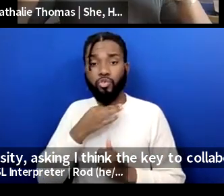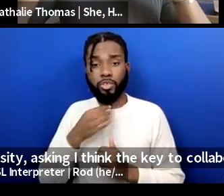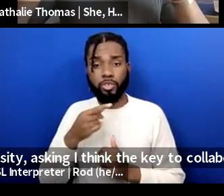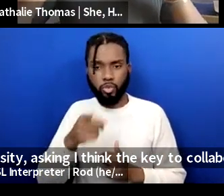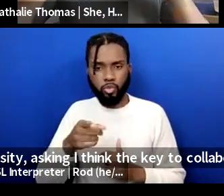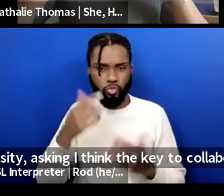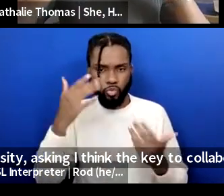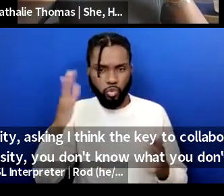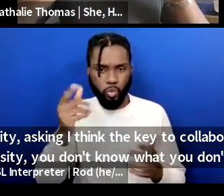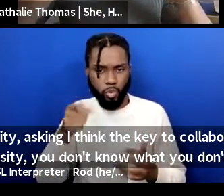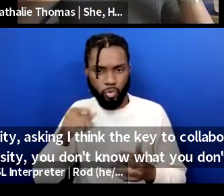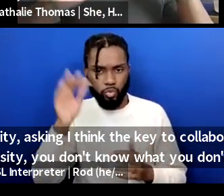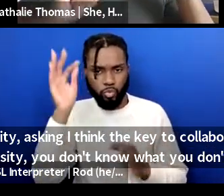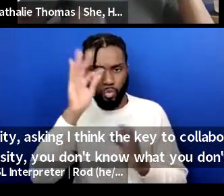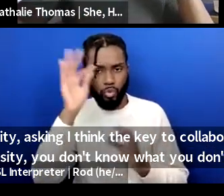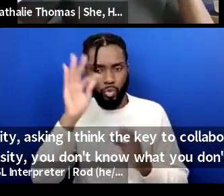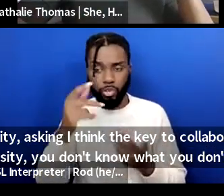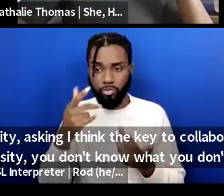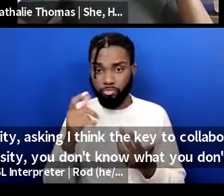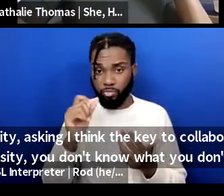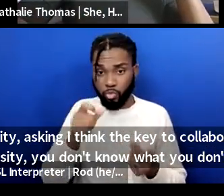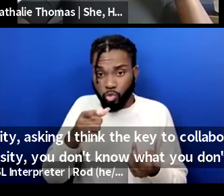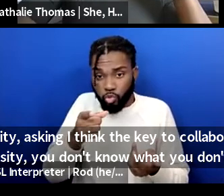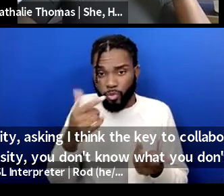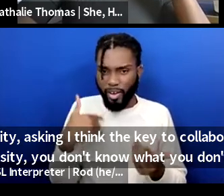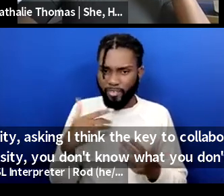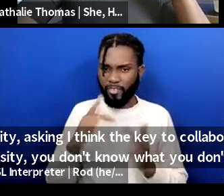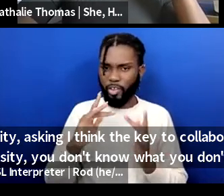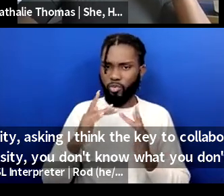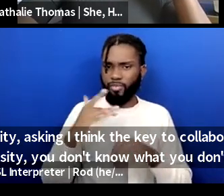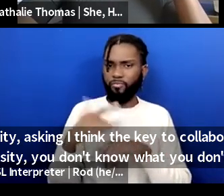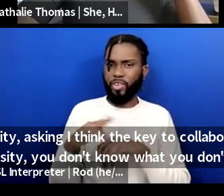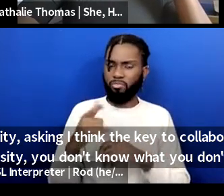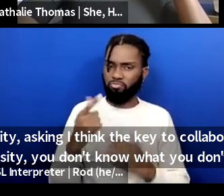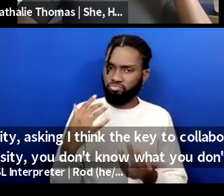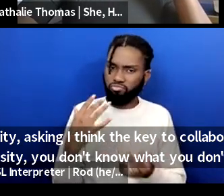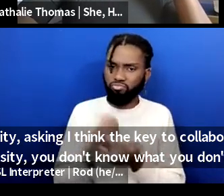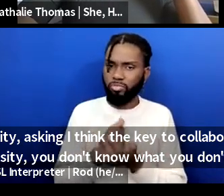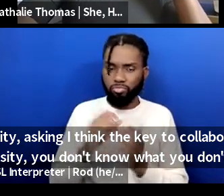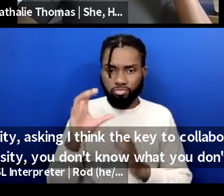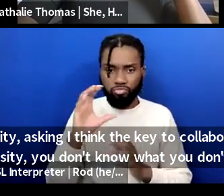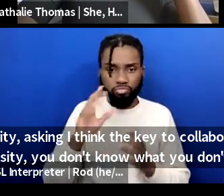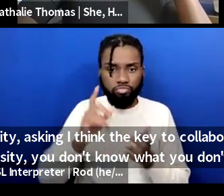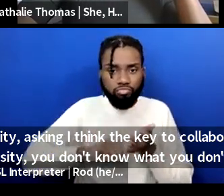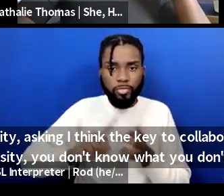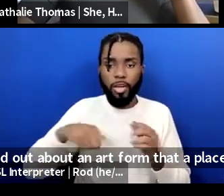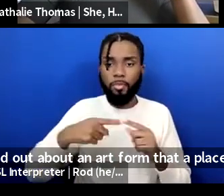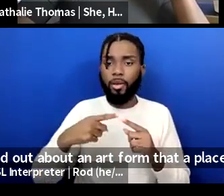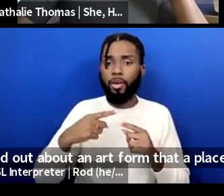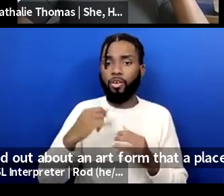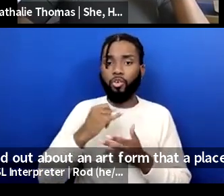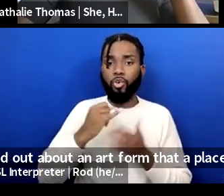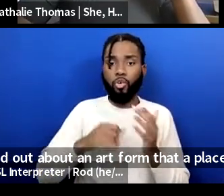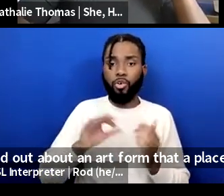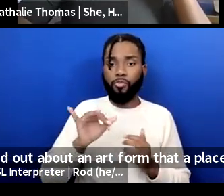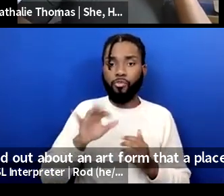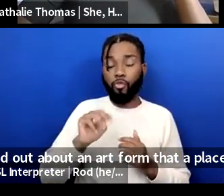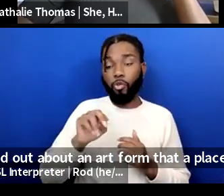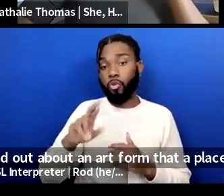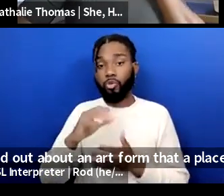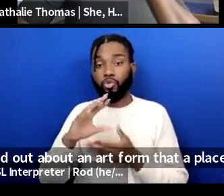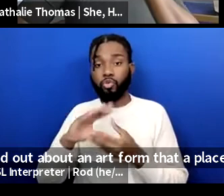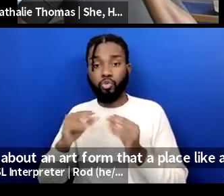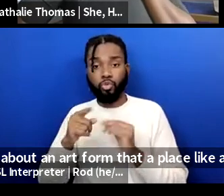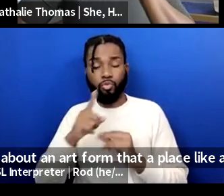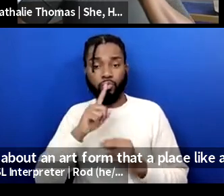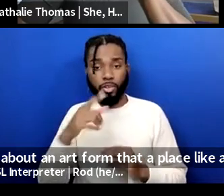know. Find out. You have the internet in your fingertips. Find out about an art form that a story which you really like about